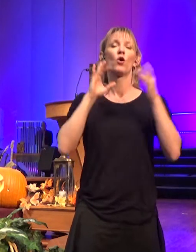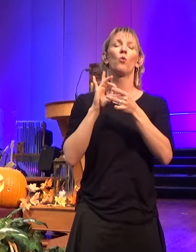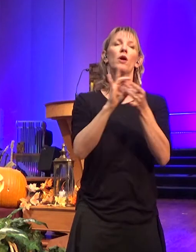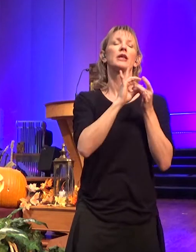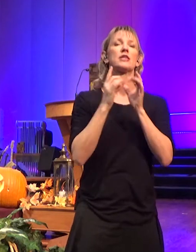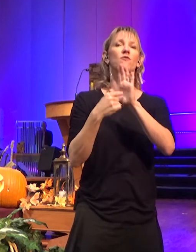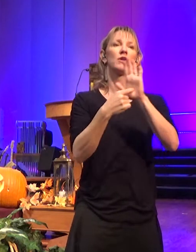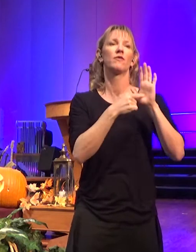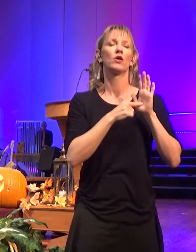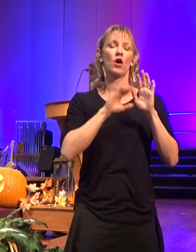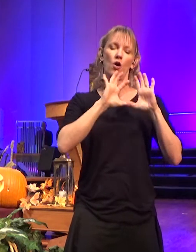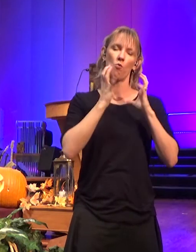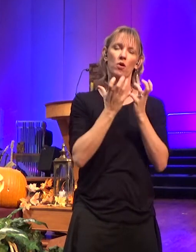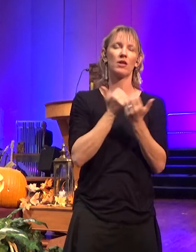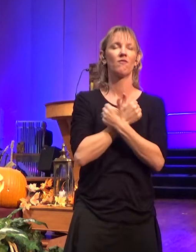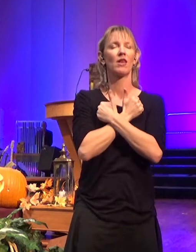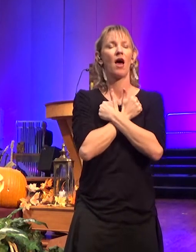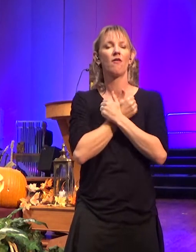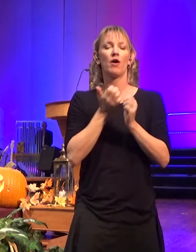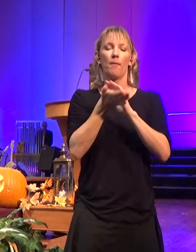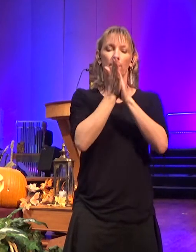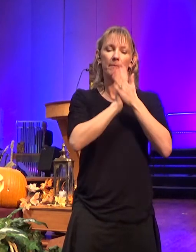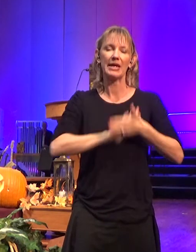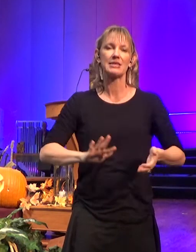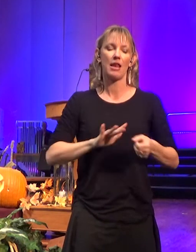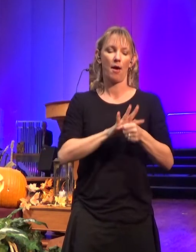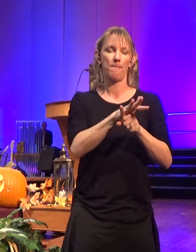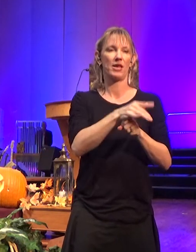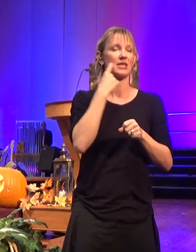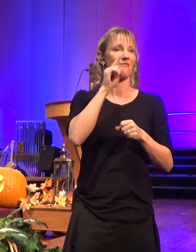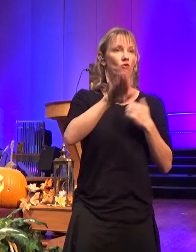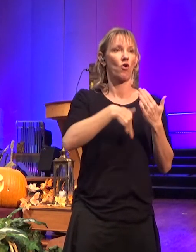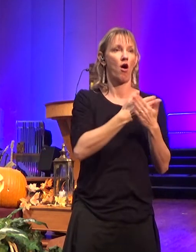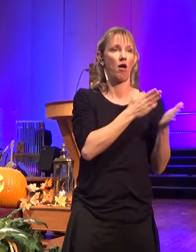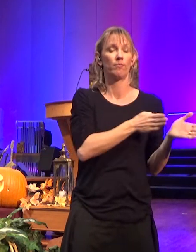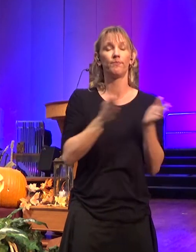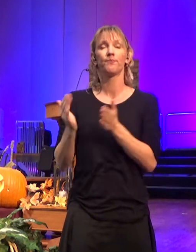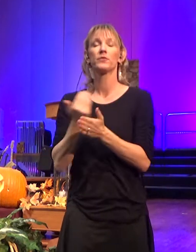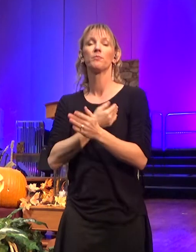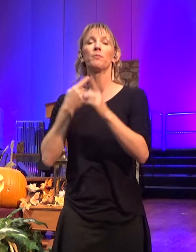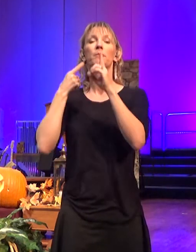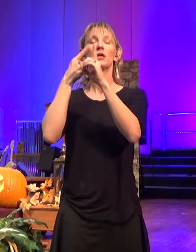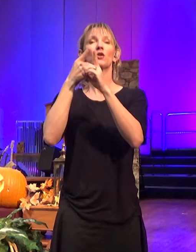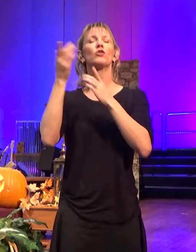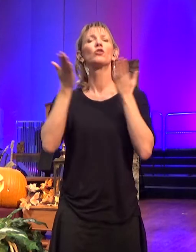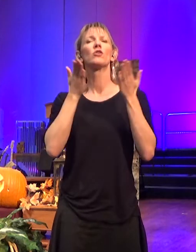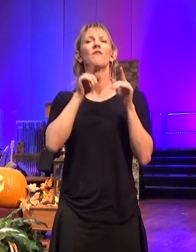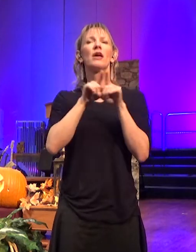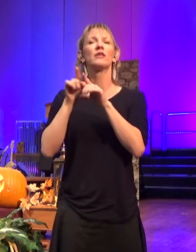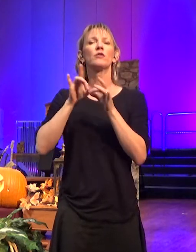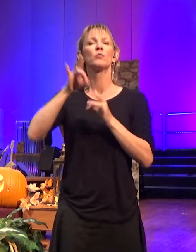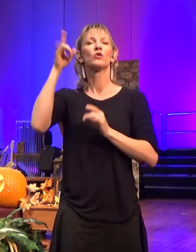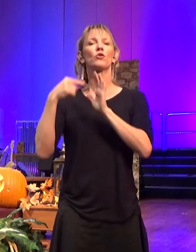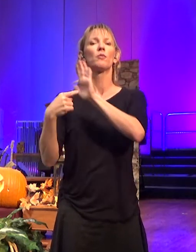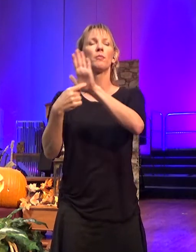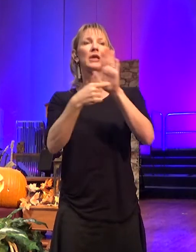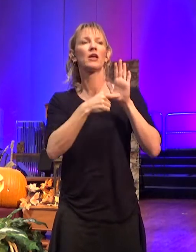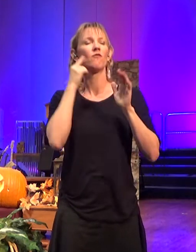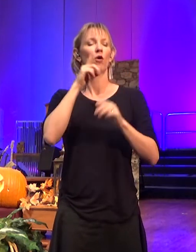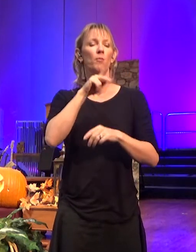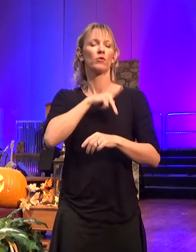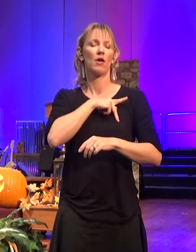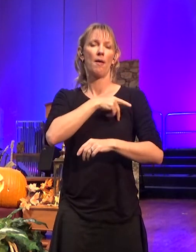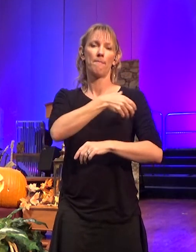vision, oneness revealed, a world of love, peace, and abundance for all. And our mission, to serve as a